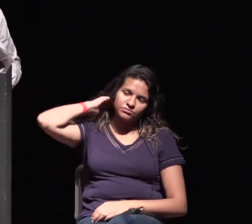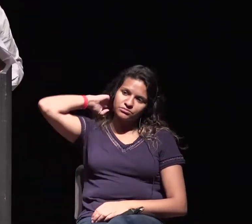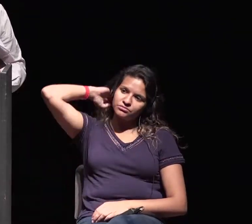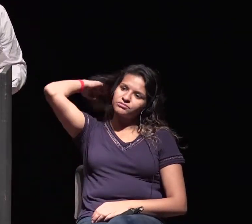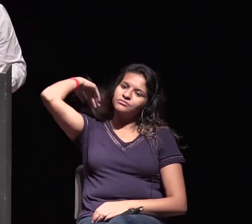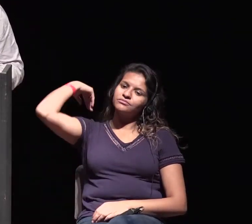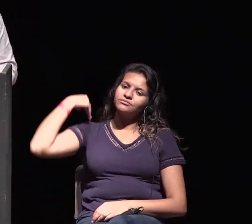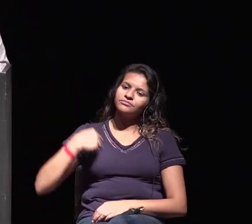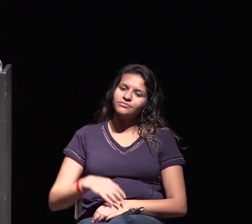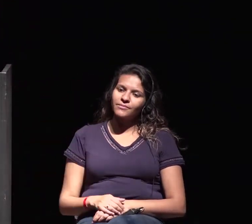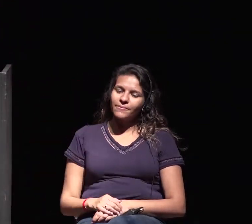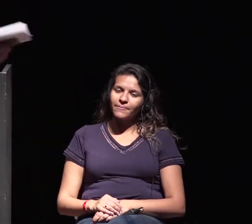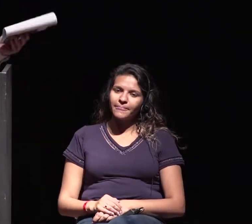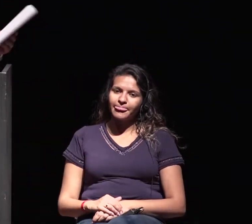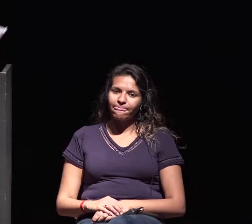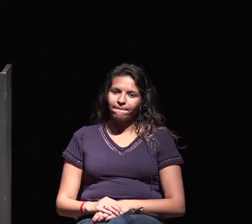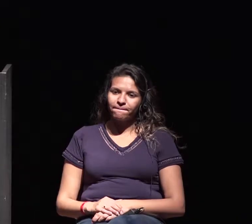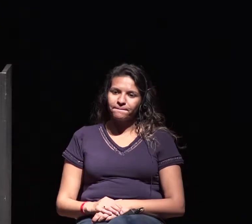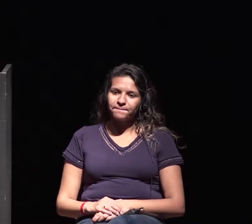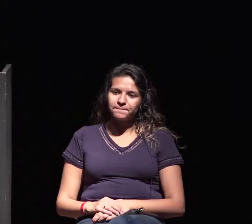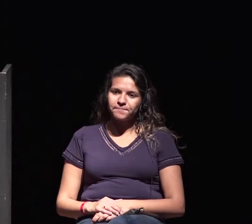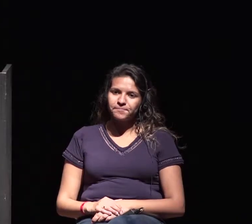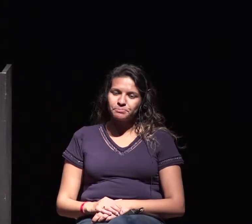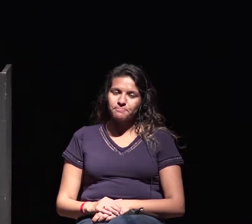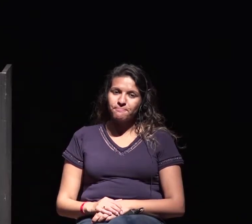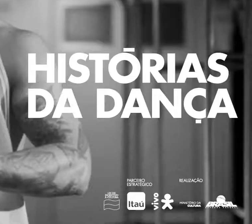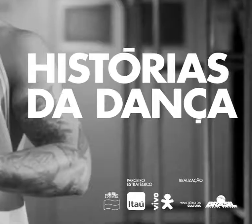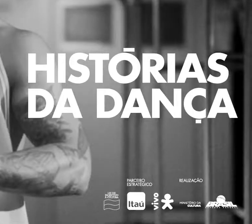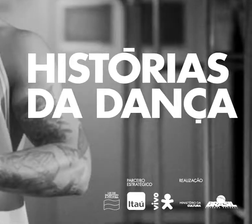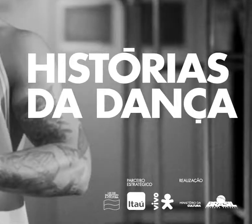I'm sure we'll make sense of that all once we talk all together.